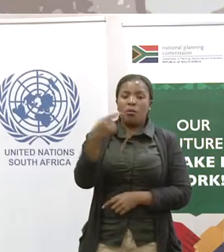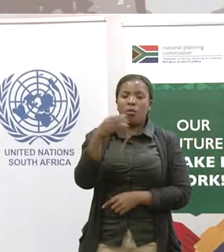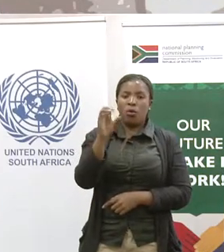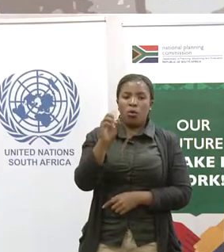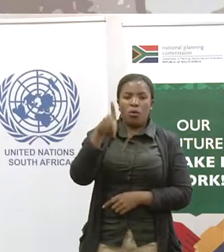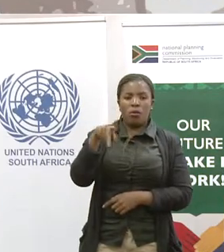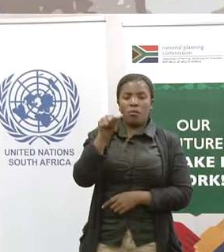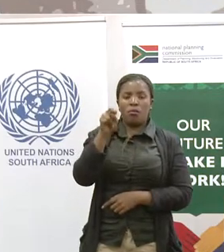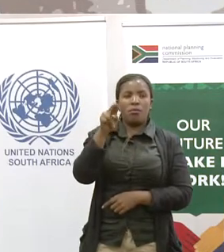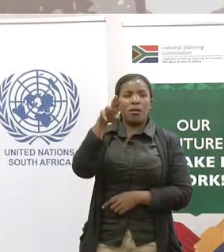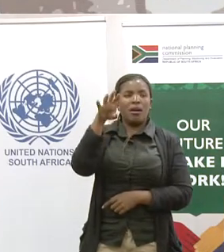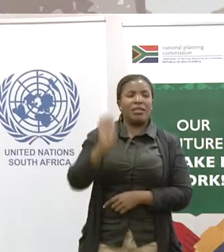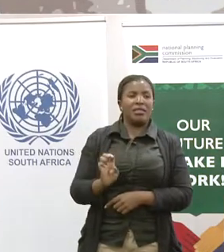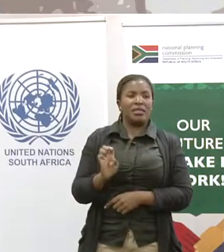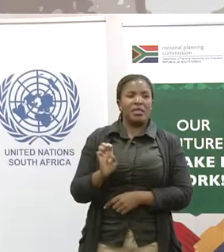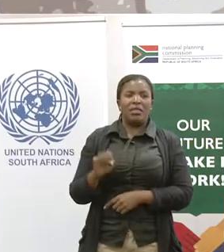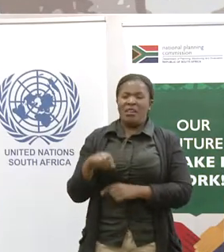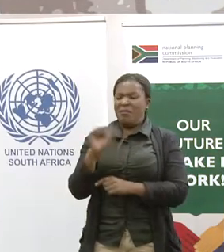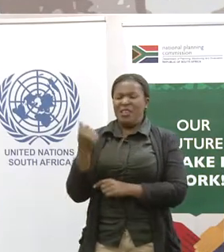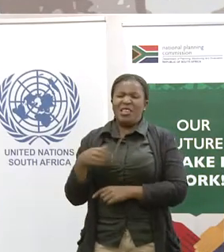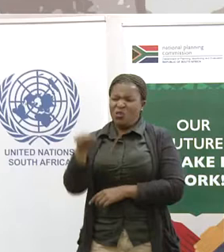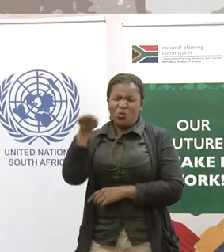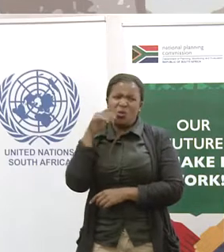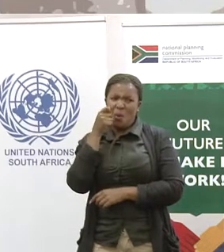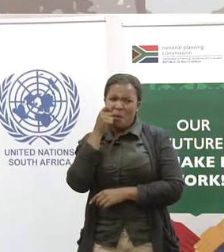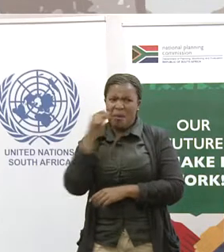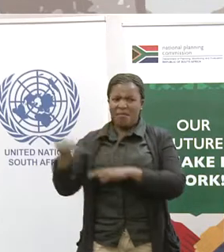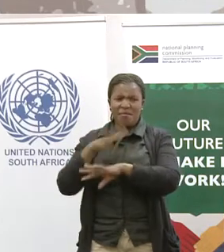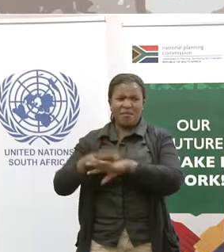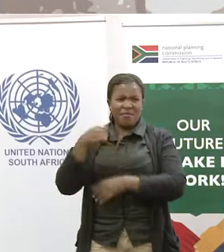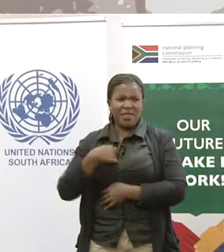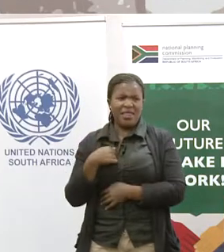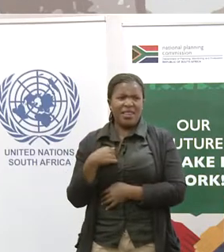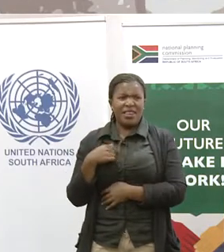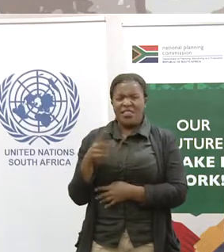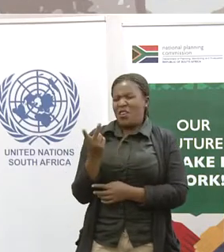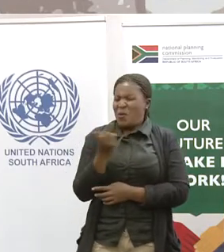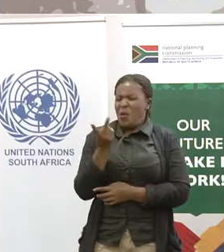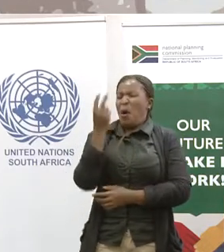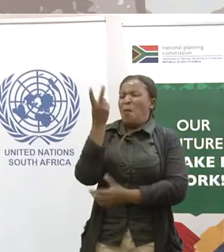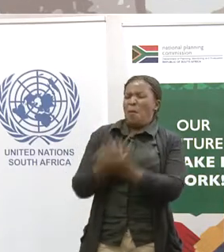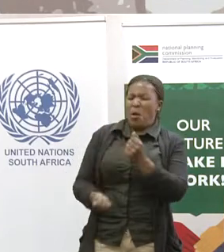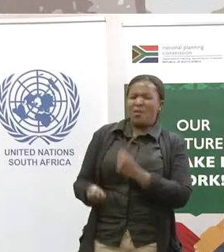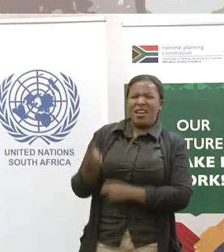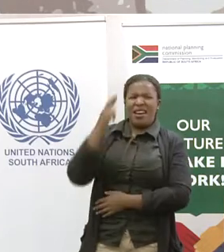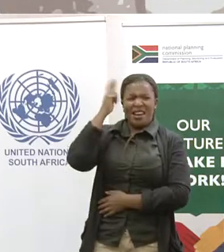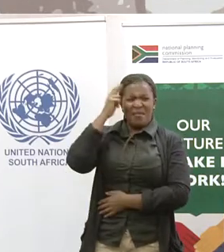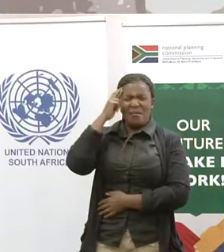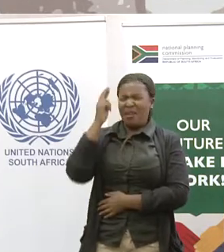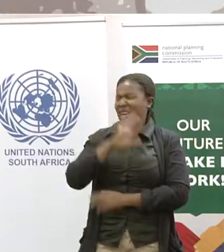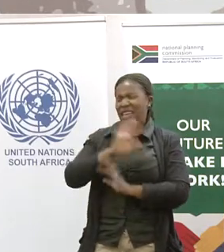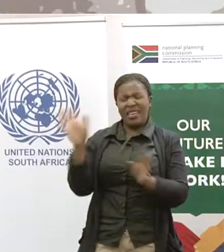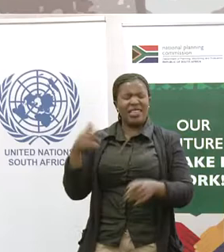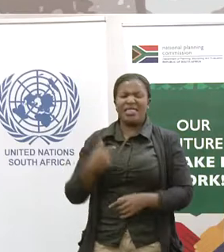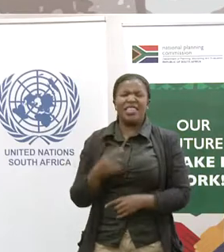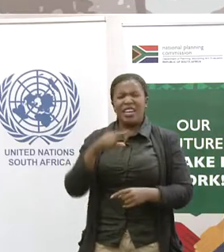father's surname. Zulu is the husband that married me. So you don't have to remember the two. You just have to remember I'm Henrietta,